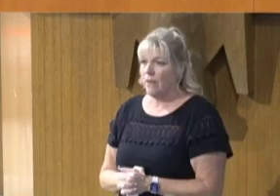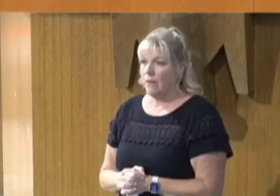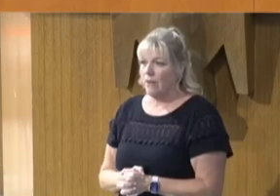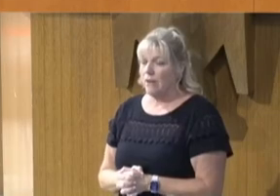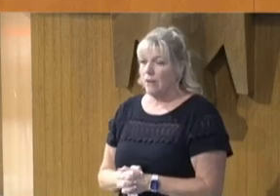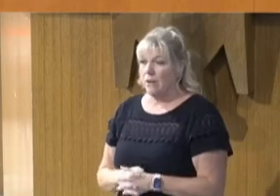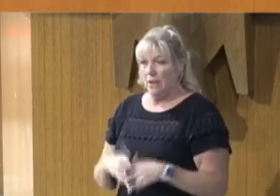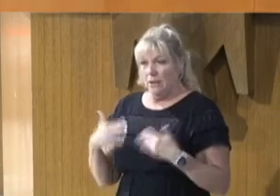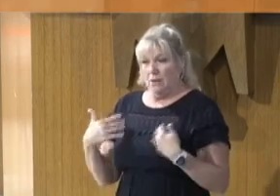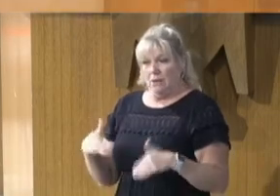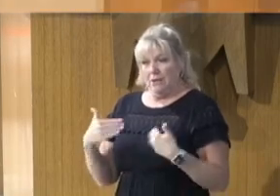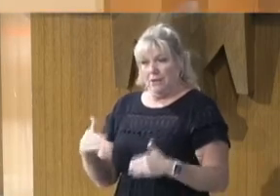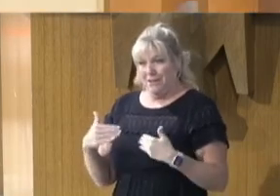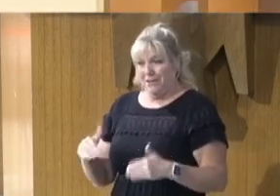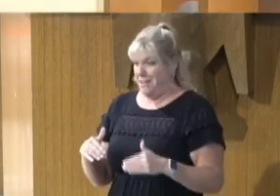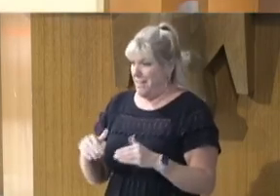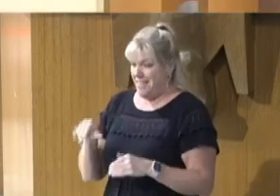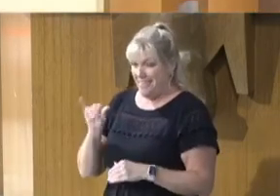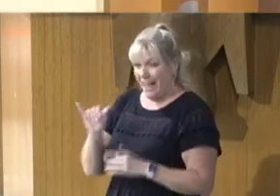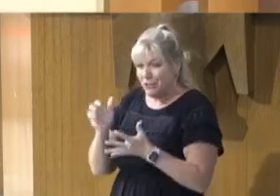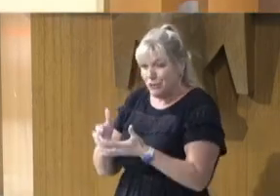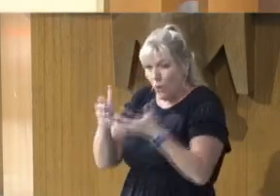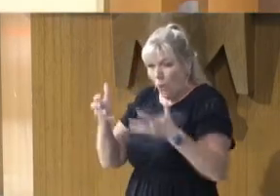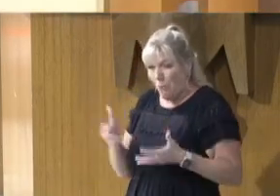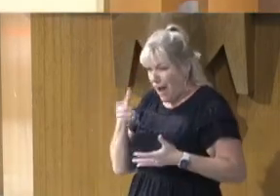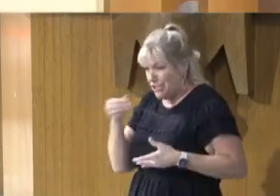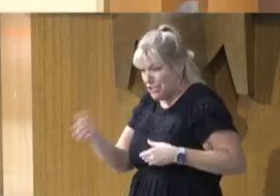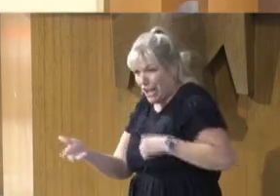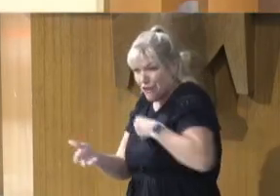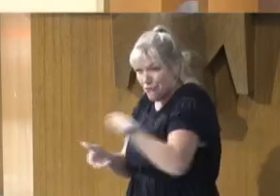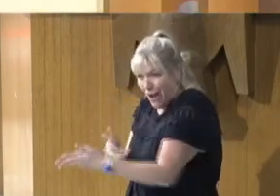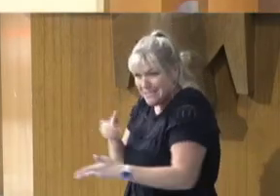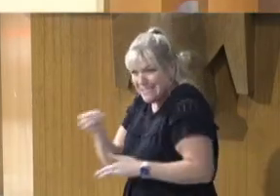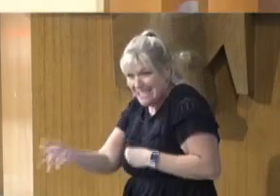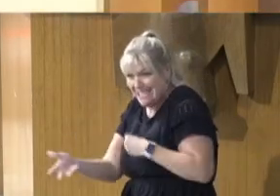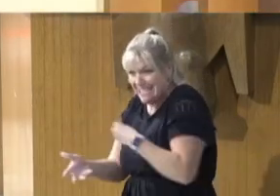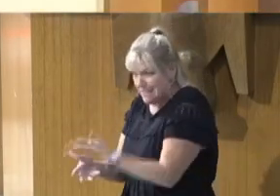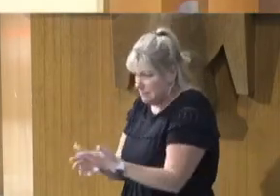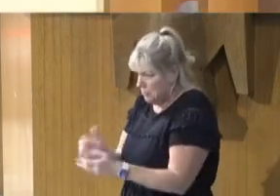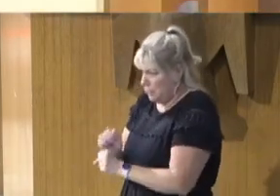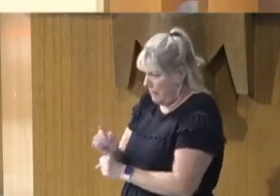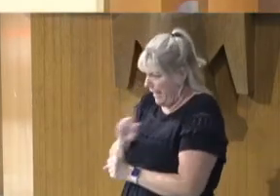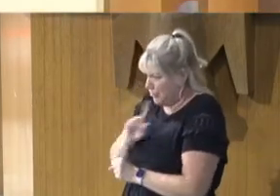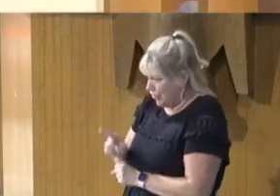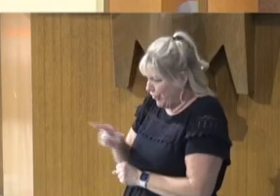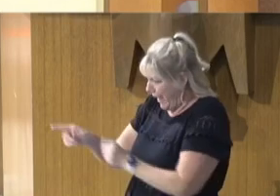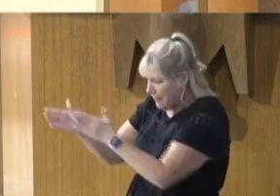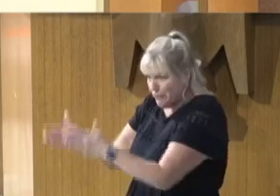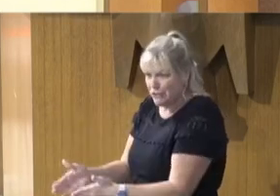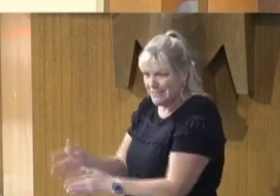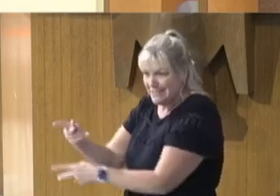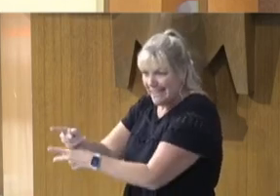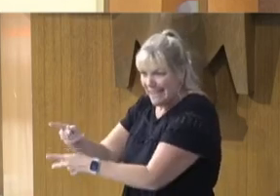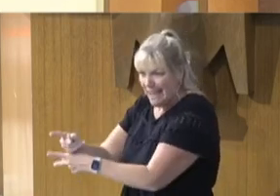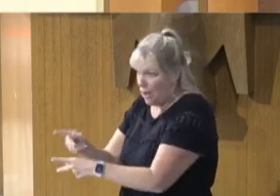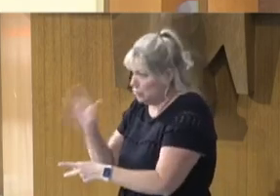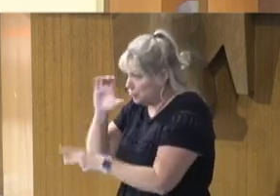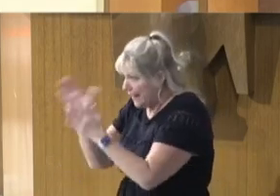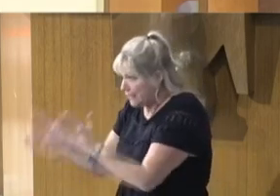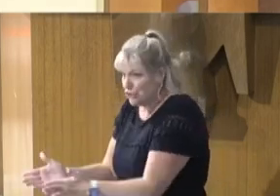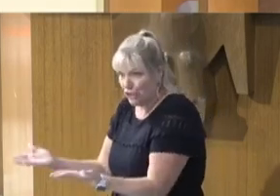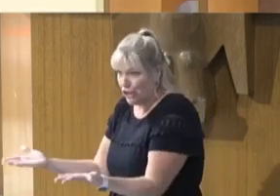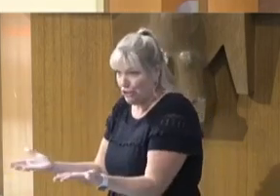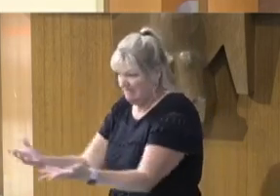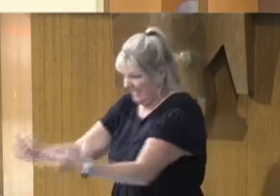takes extreme generosity to ensure ongoing care for a total stranger, knowing that you will receive